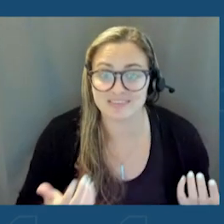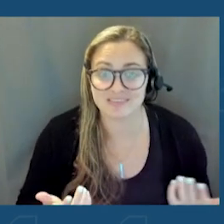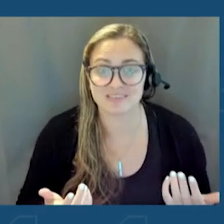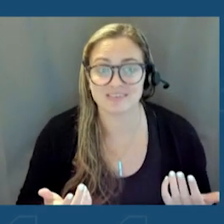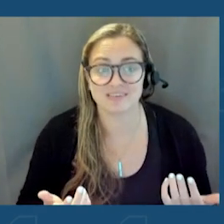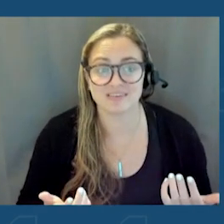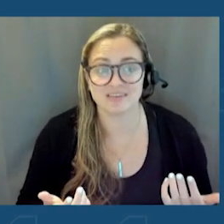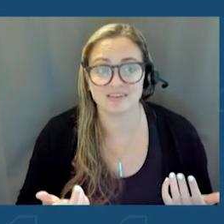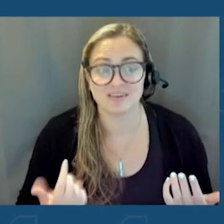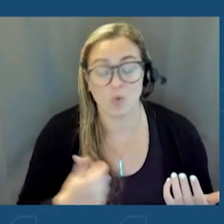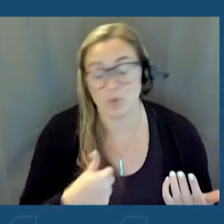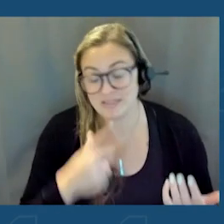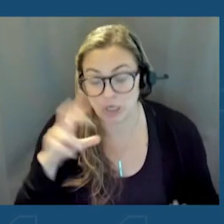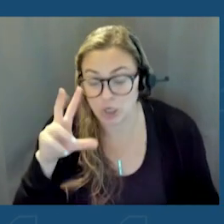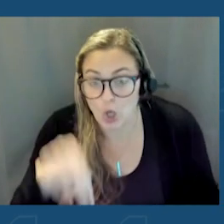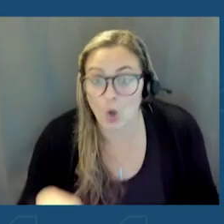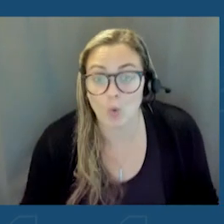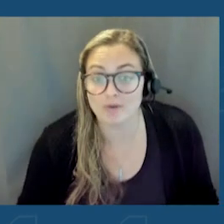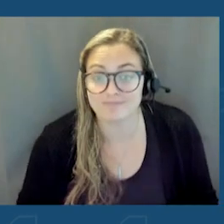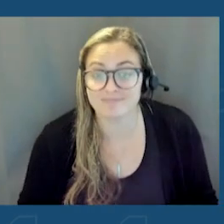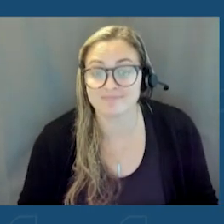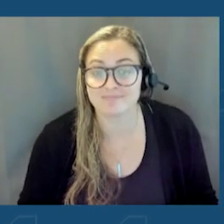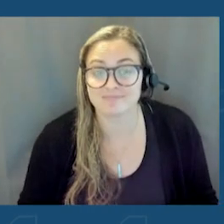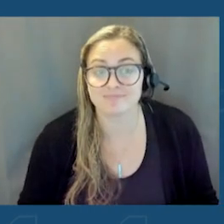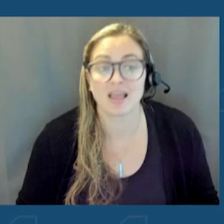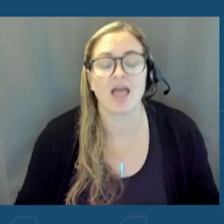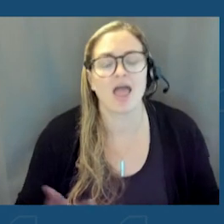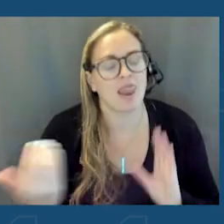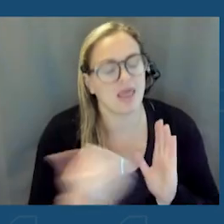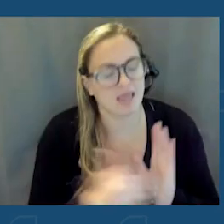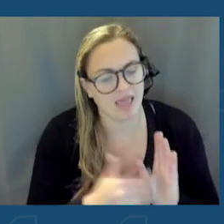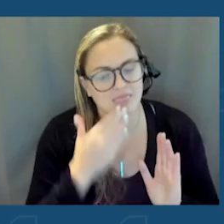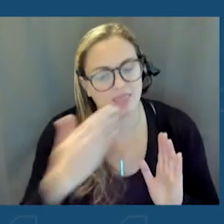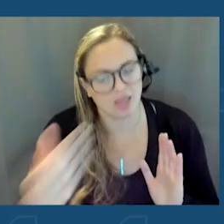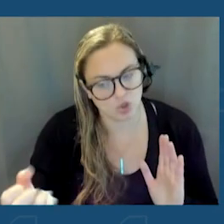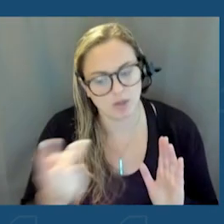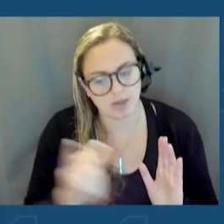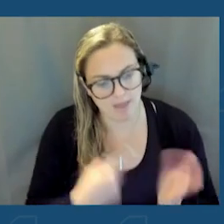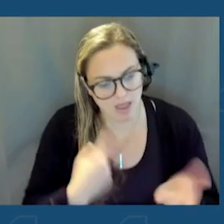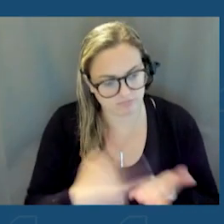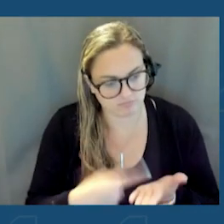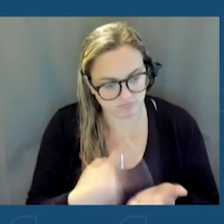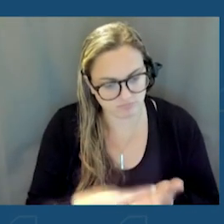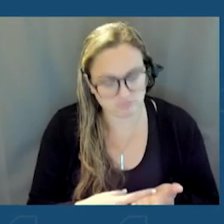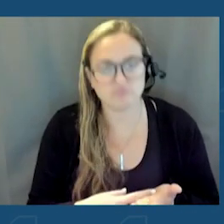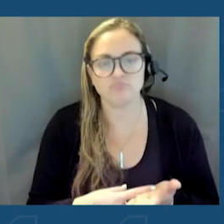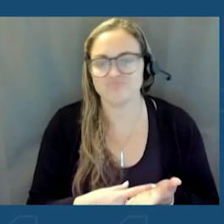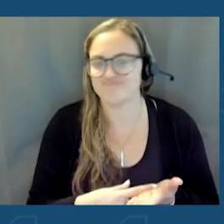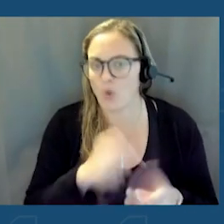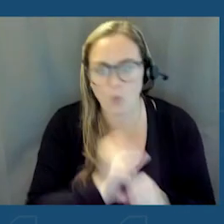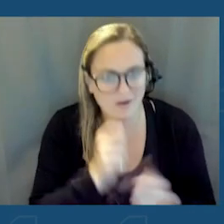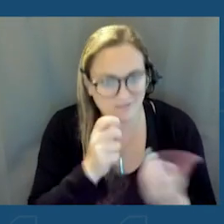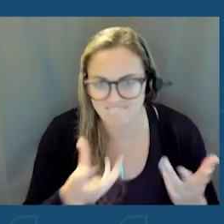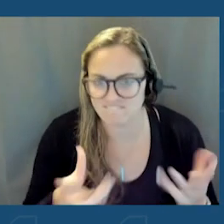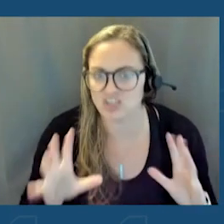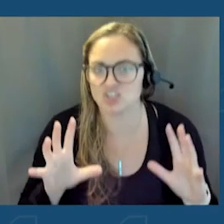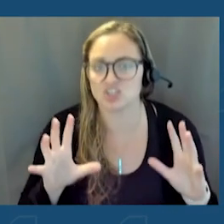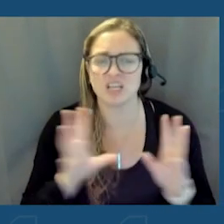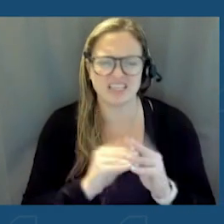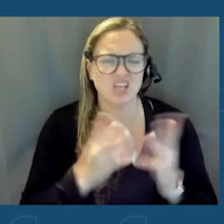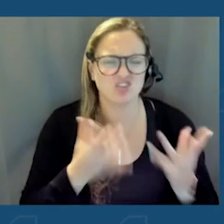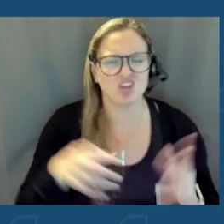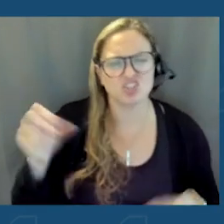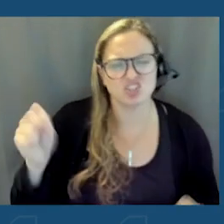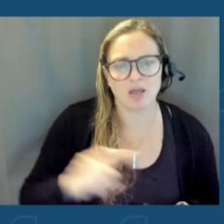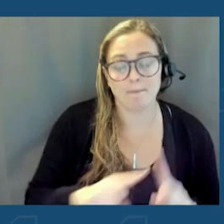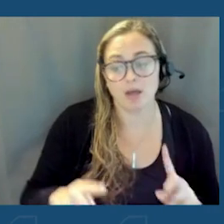So we said no, and the legislature, I thank you again, you came back, said the work is not finished, even though the session may have been, and we